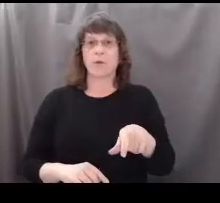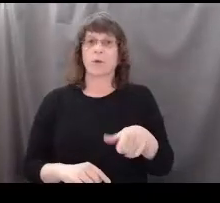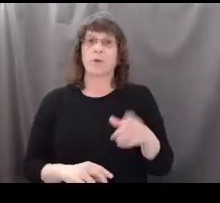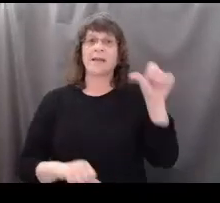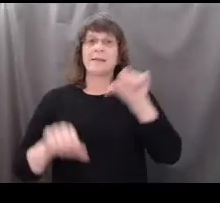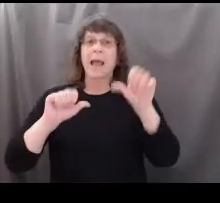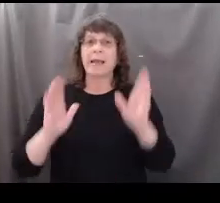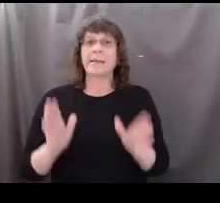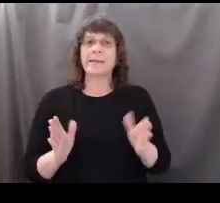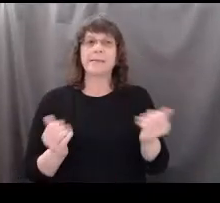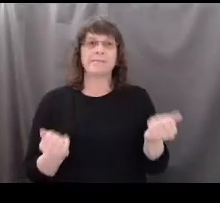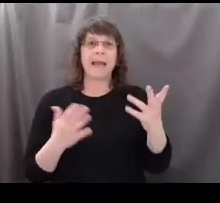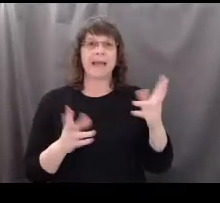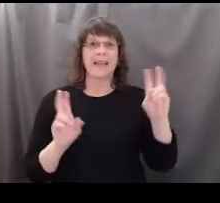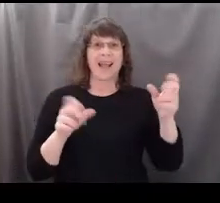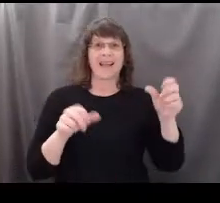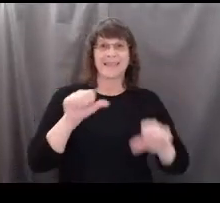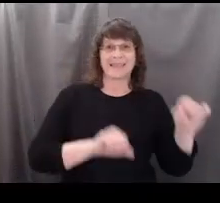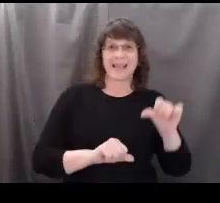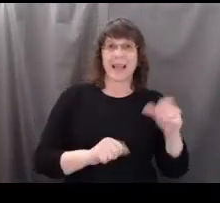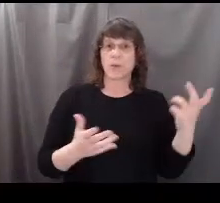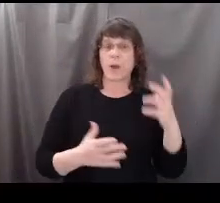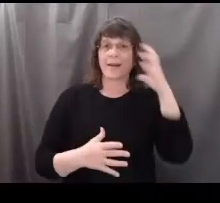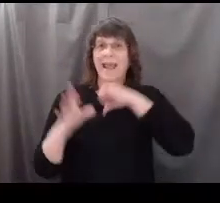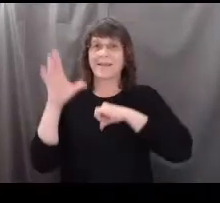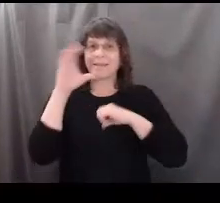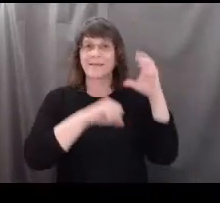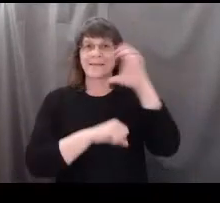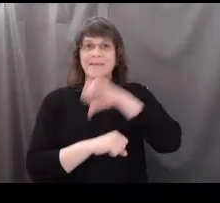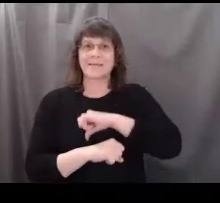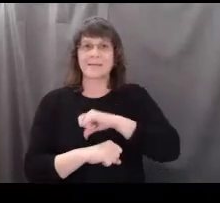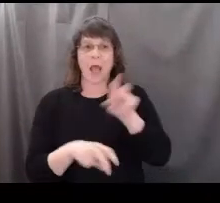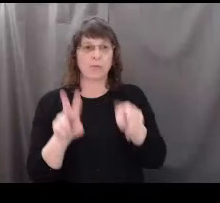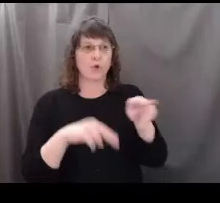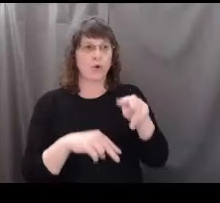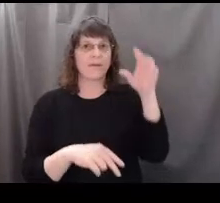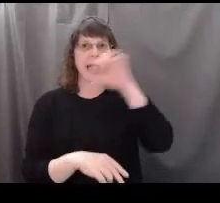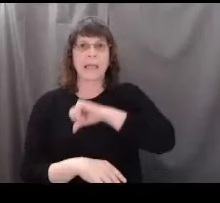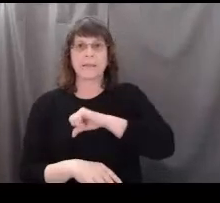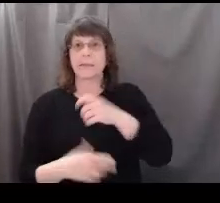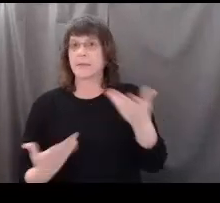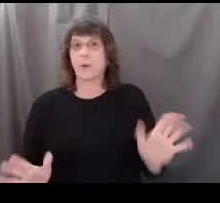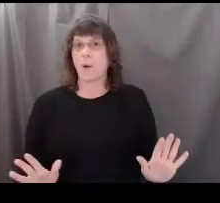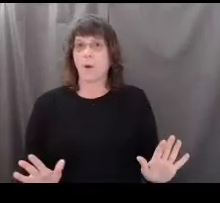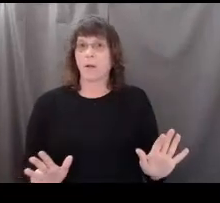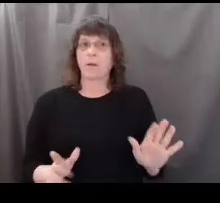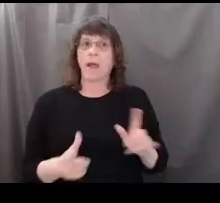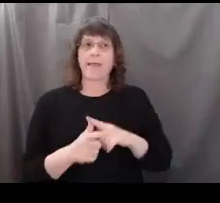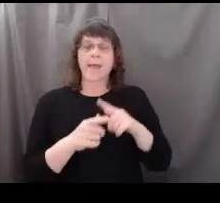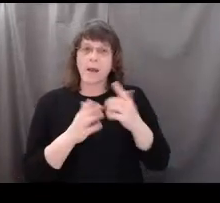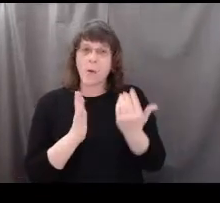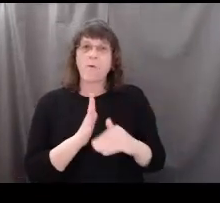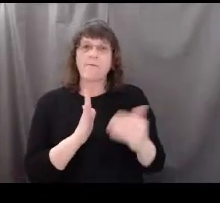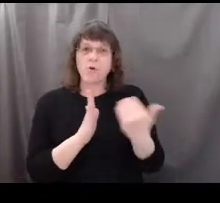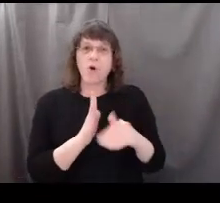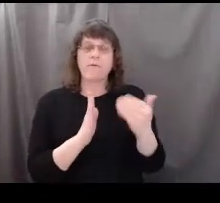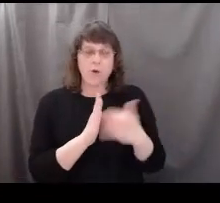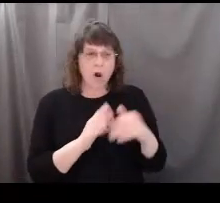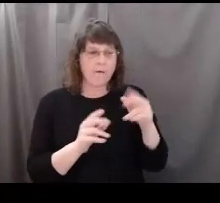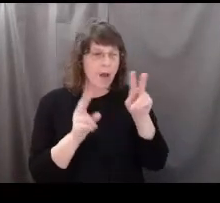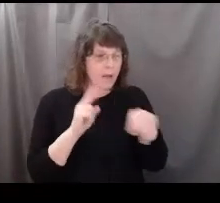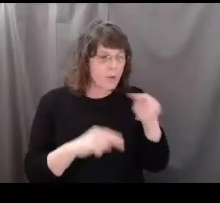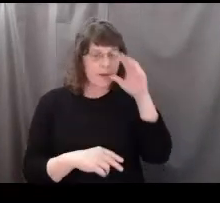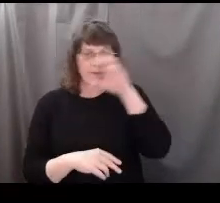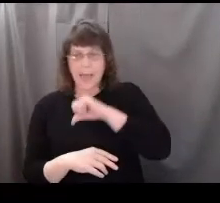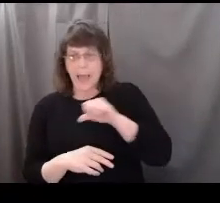Scientists, a lot of science is just guessing and observing and working over something and